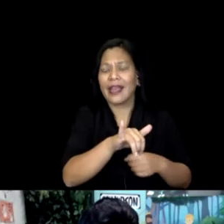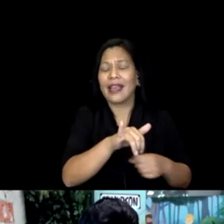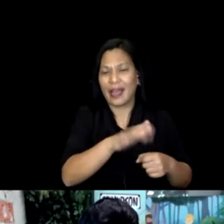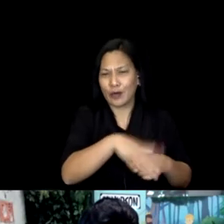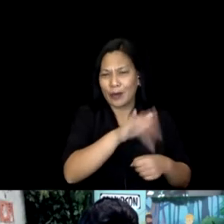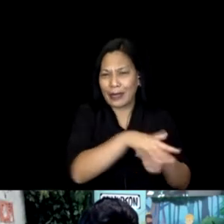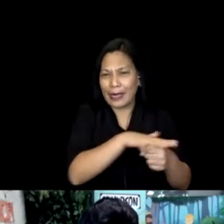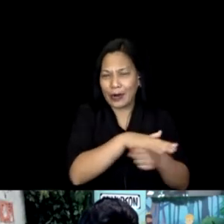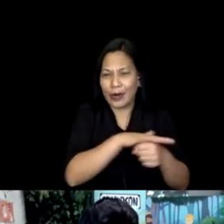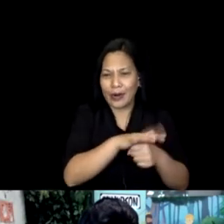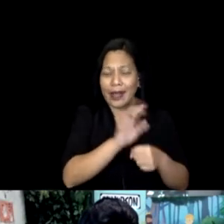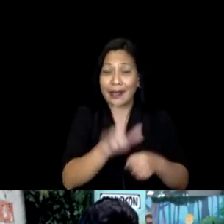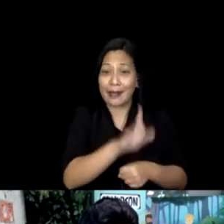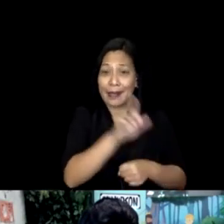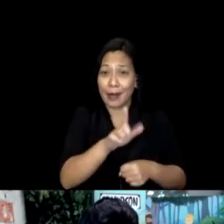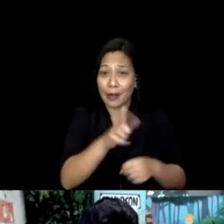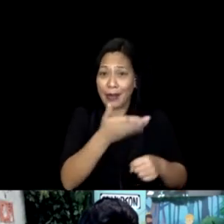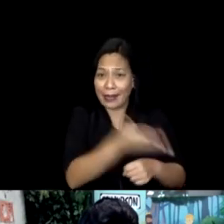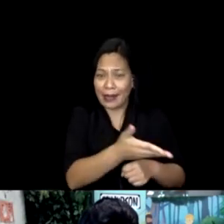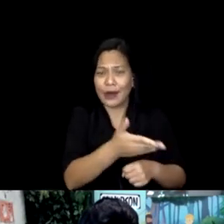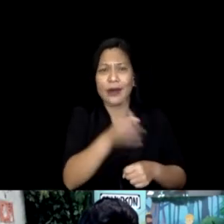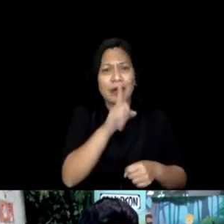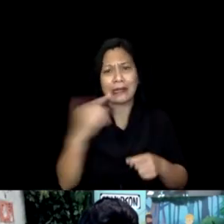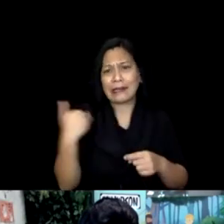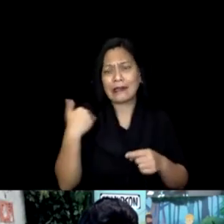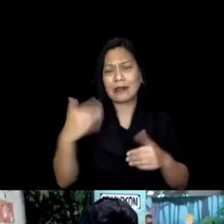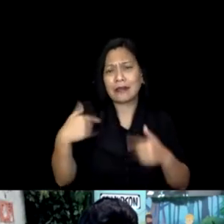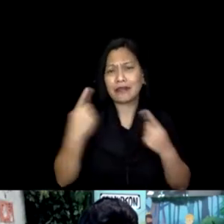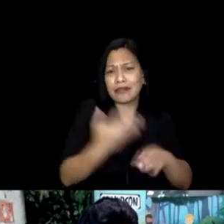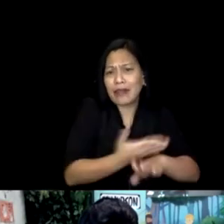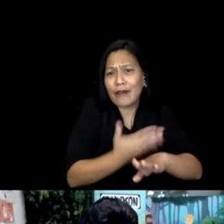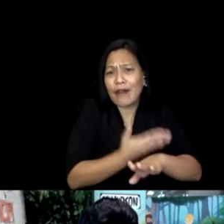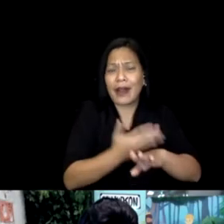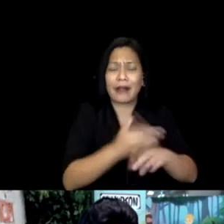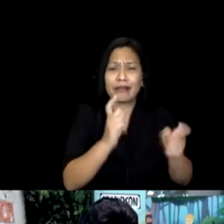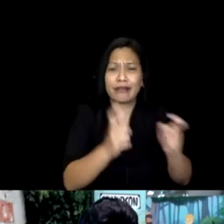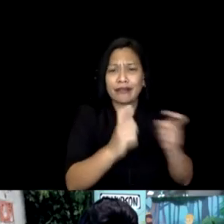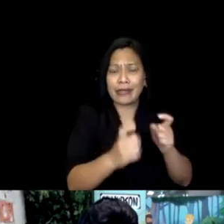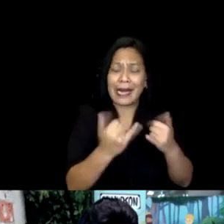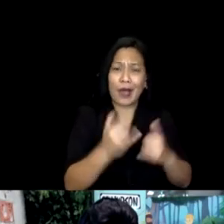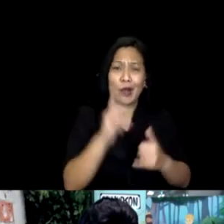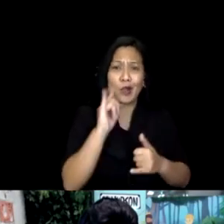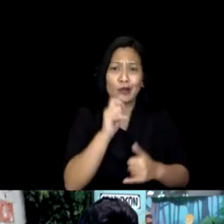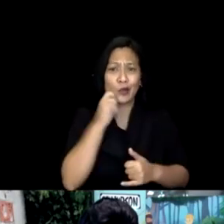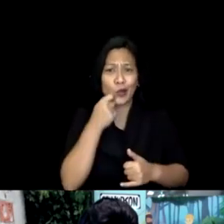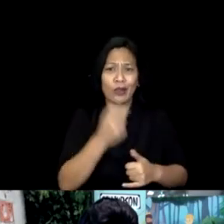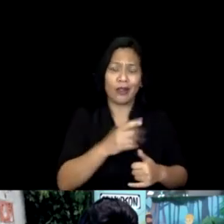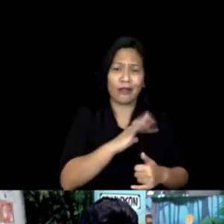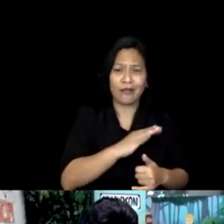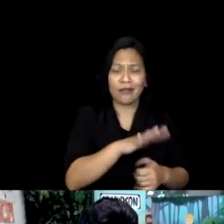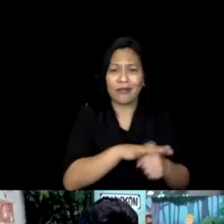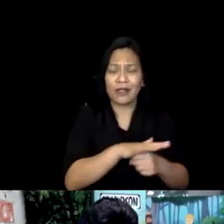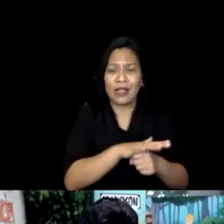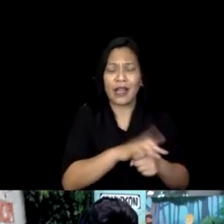which has been you know, redone, revamped to like a really cool place. And so like we were saying, like the place that